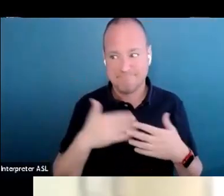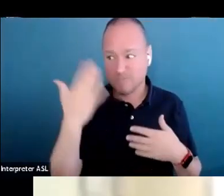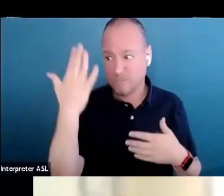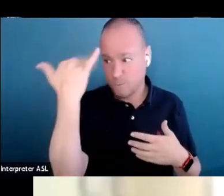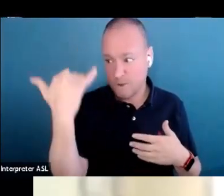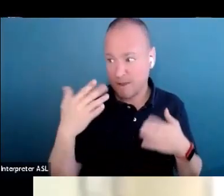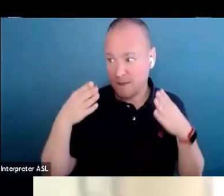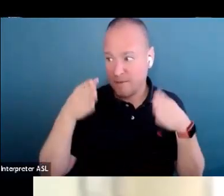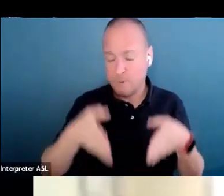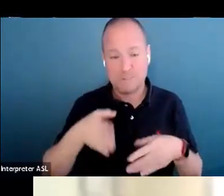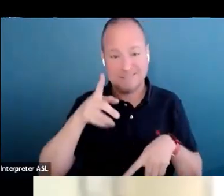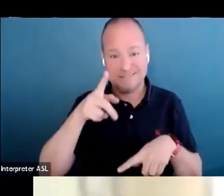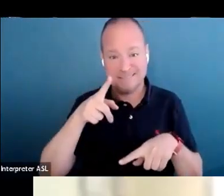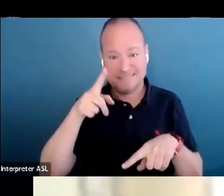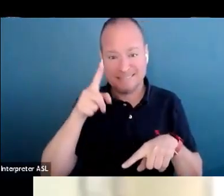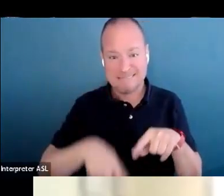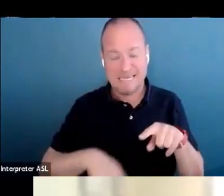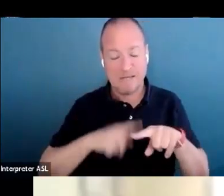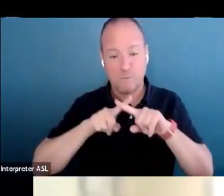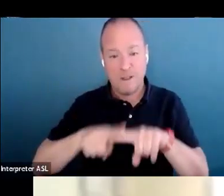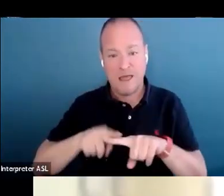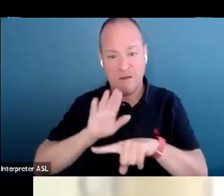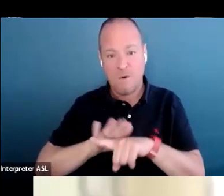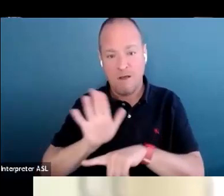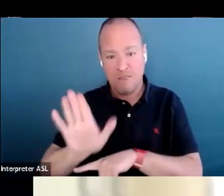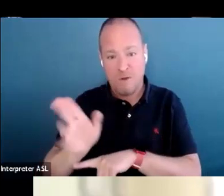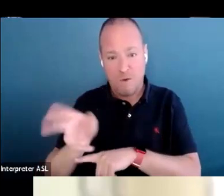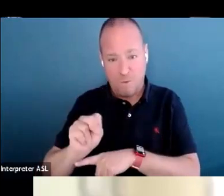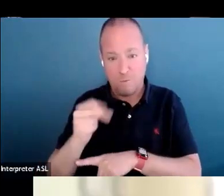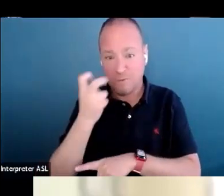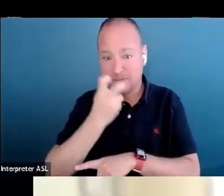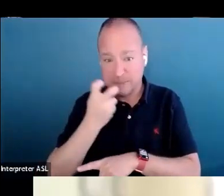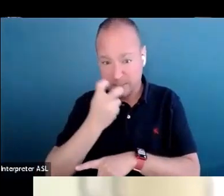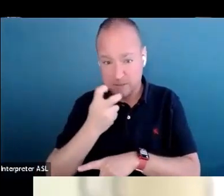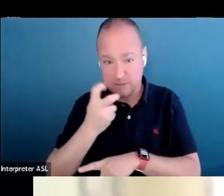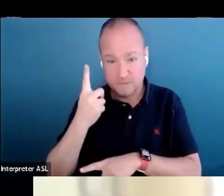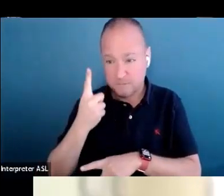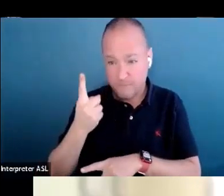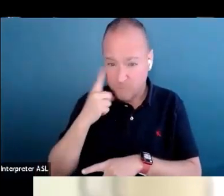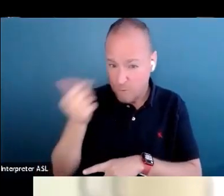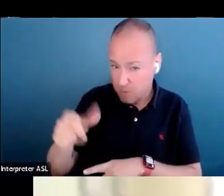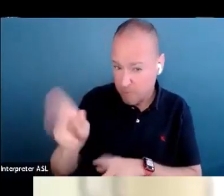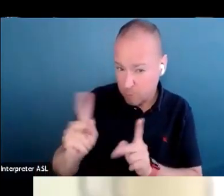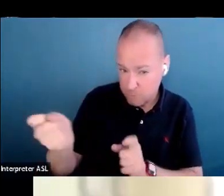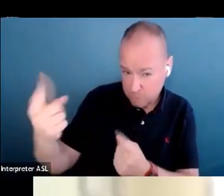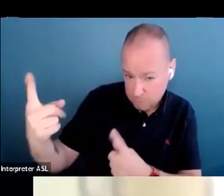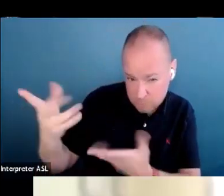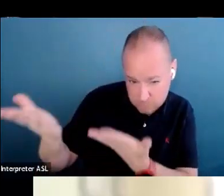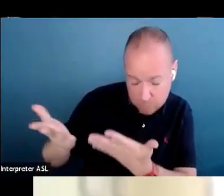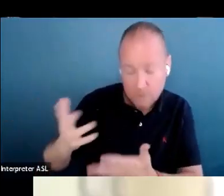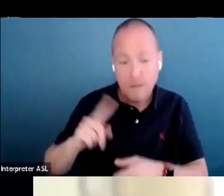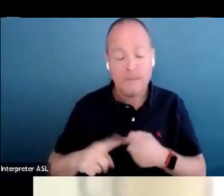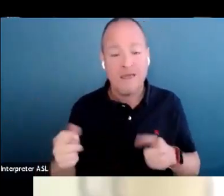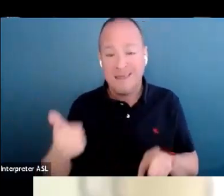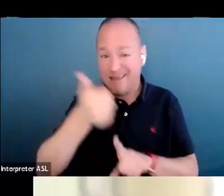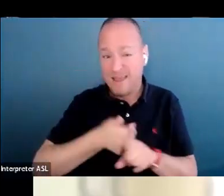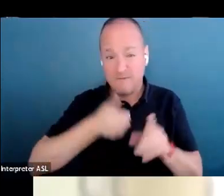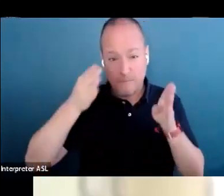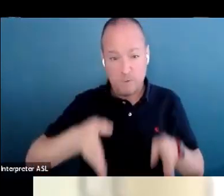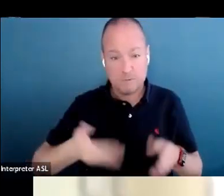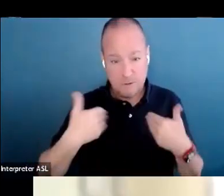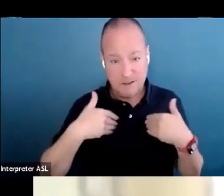someone can't rely on their own speech to be understood, every single person in this